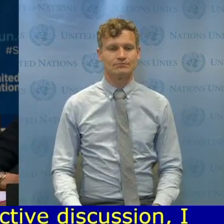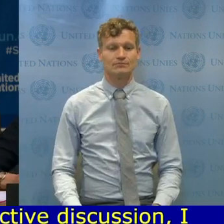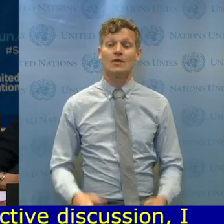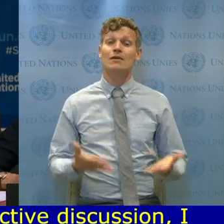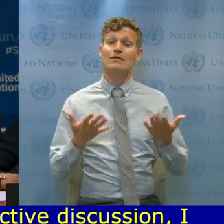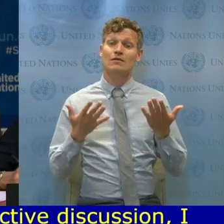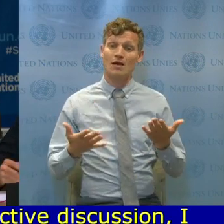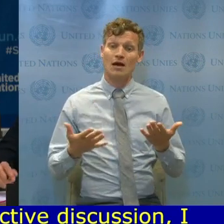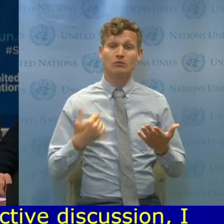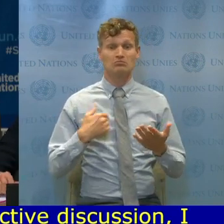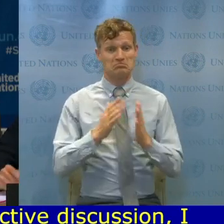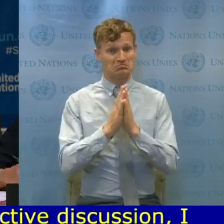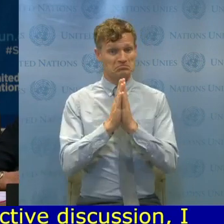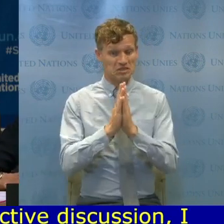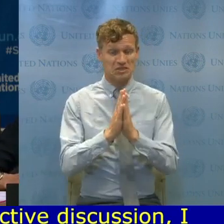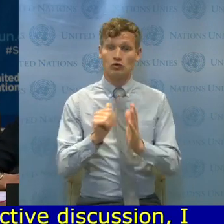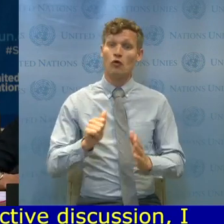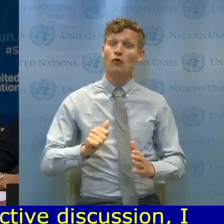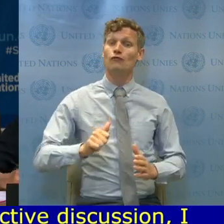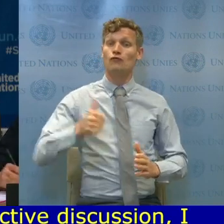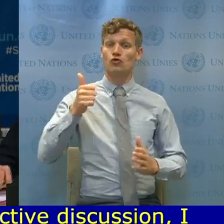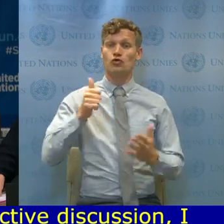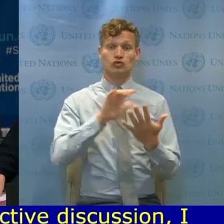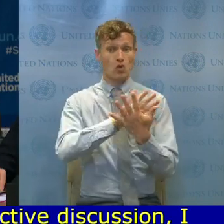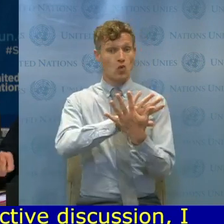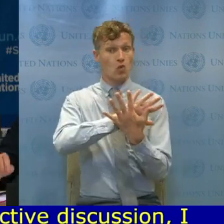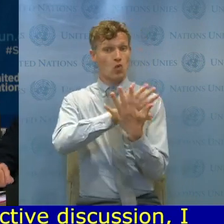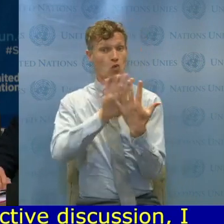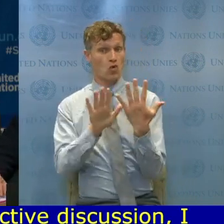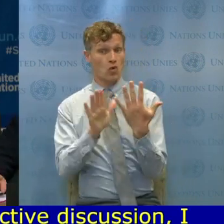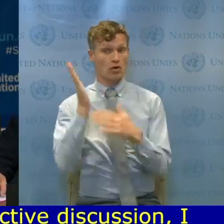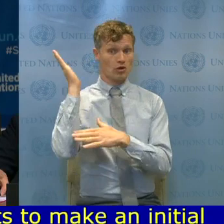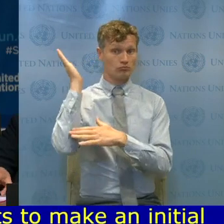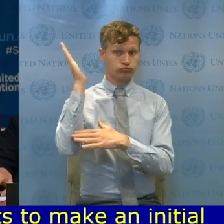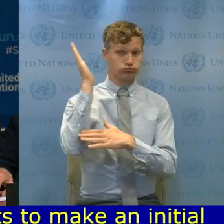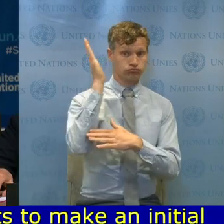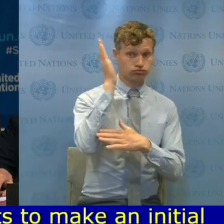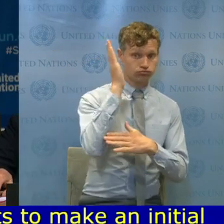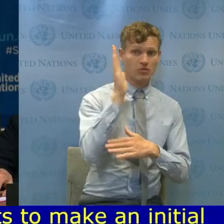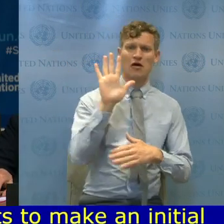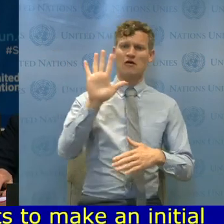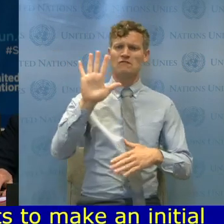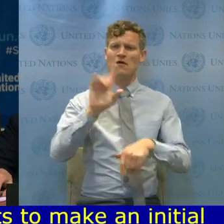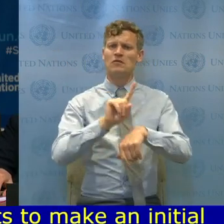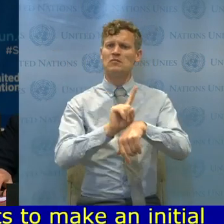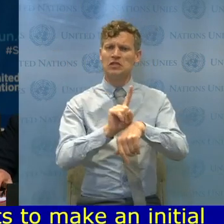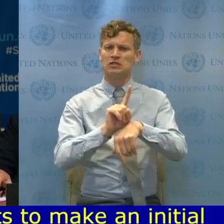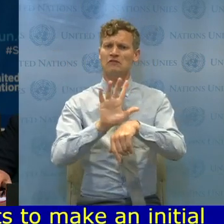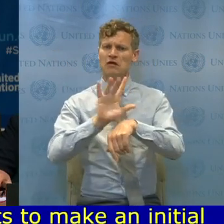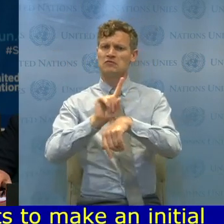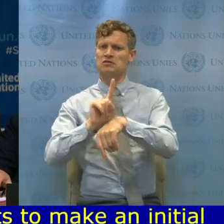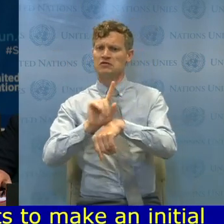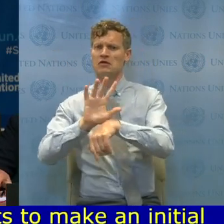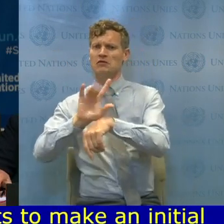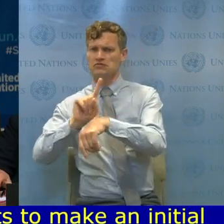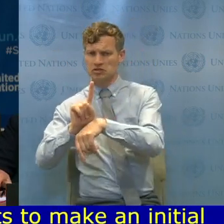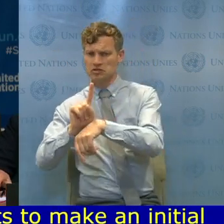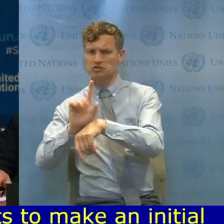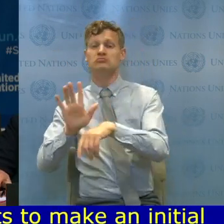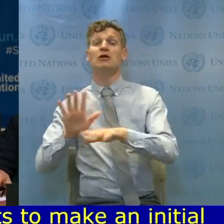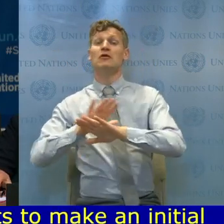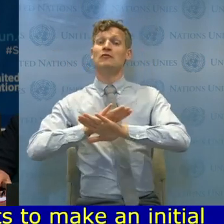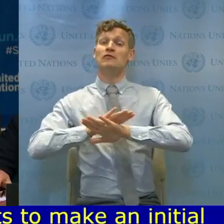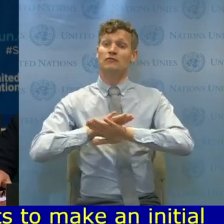After presentations, we will invite delegations to join a follow-up interactive discussion with panel